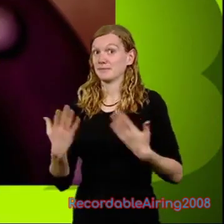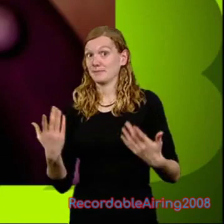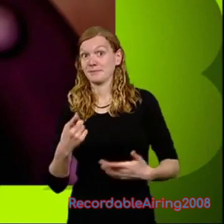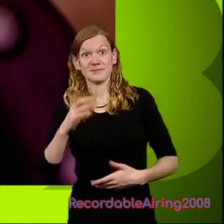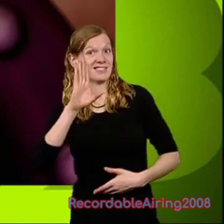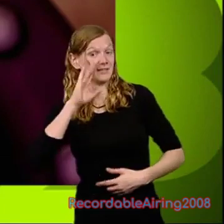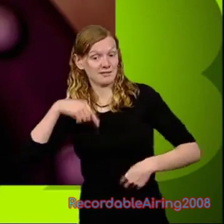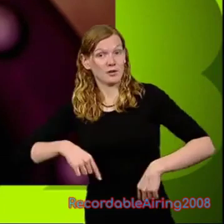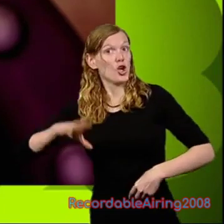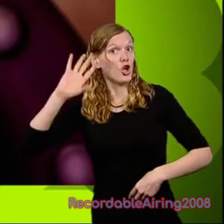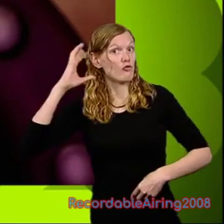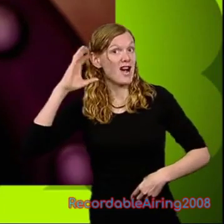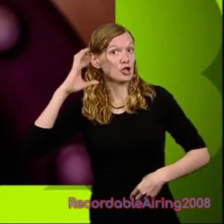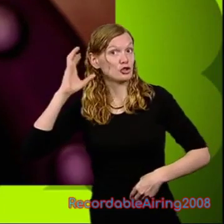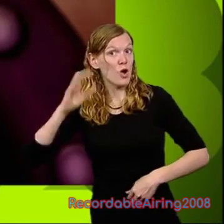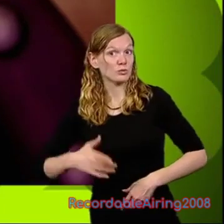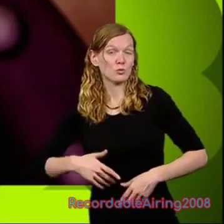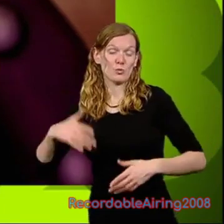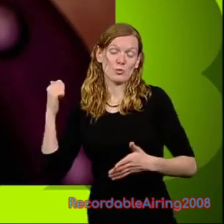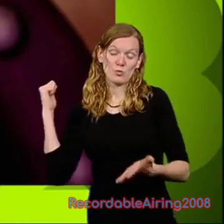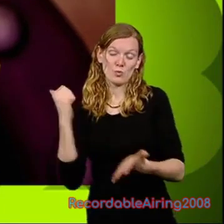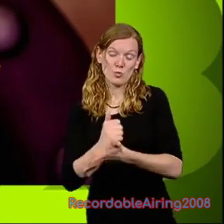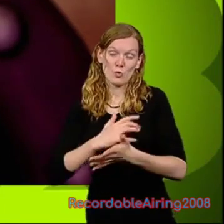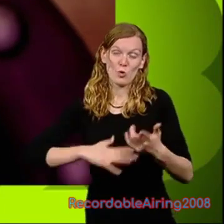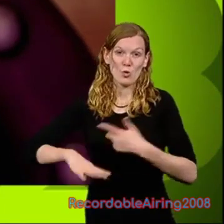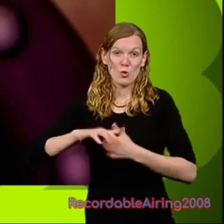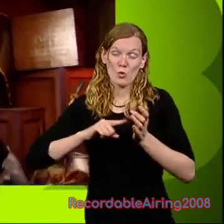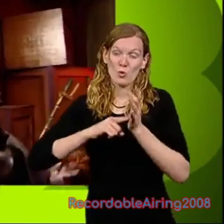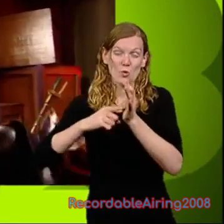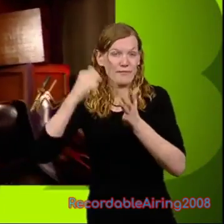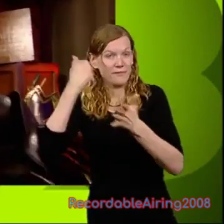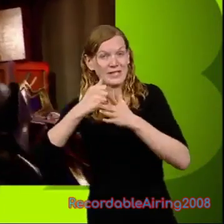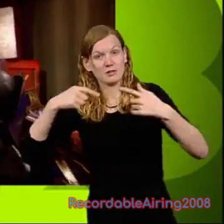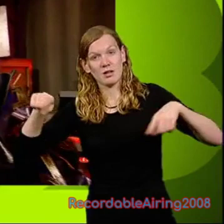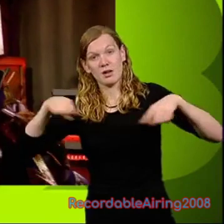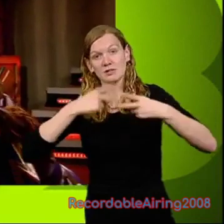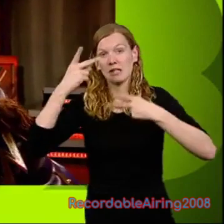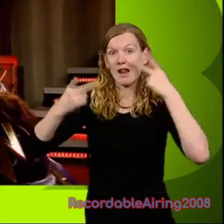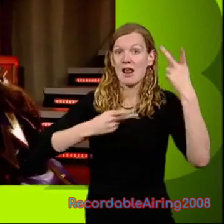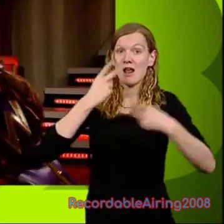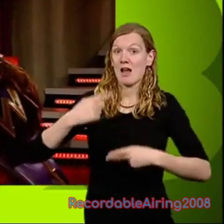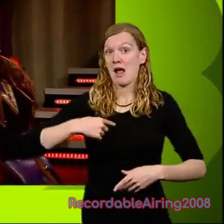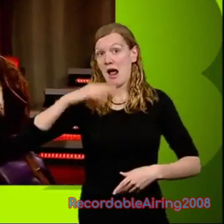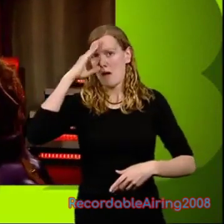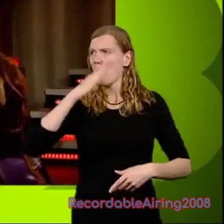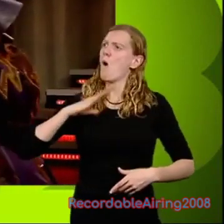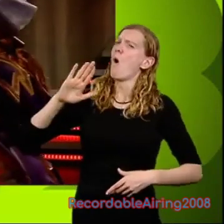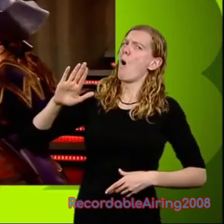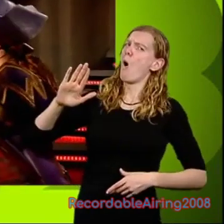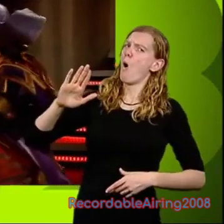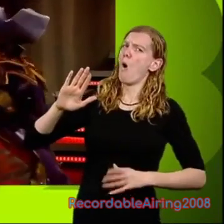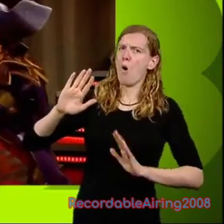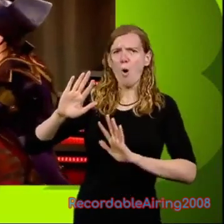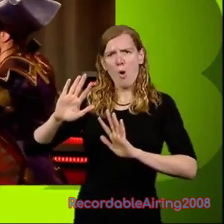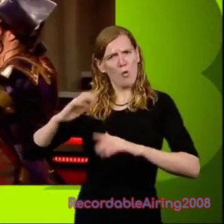To Gusto FM, home of the coolest sounds around. My name's Captain Lippy. Less of that, Lippy. I'm not